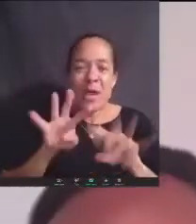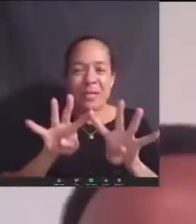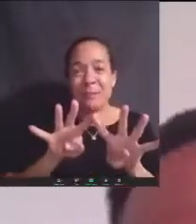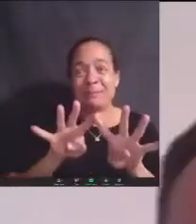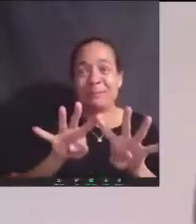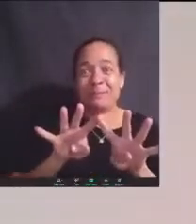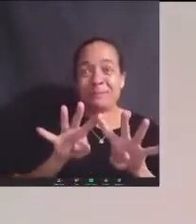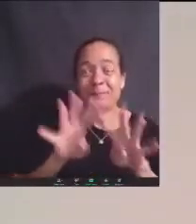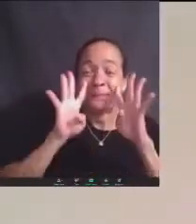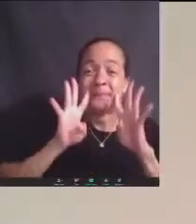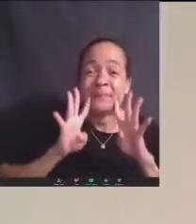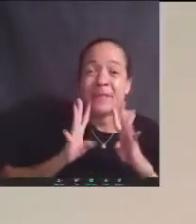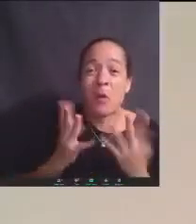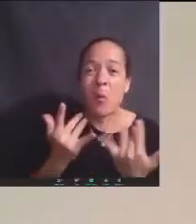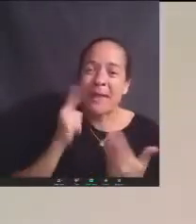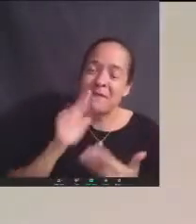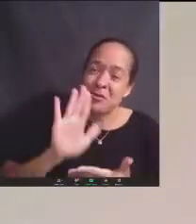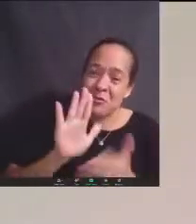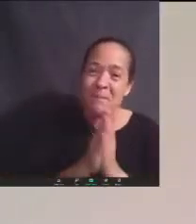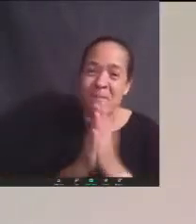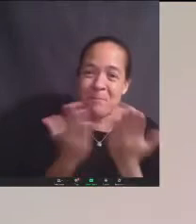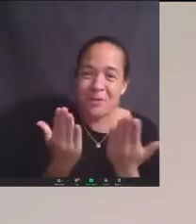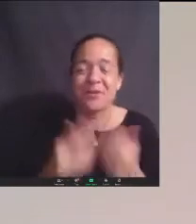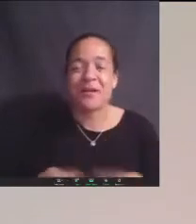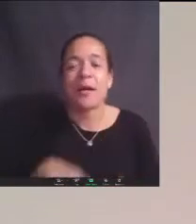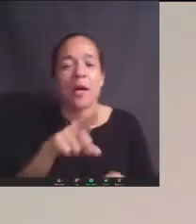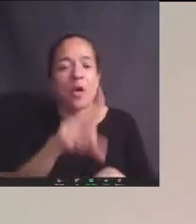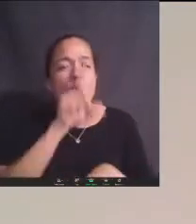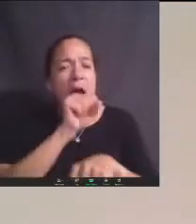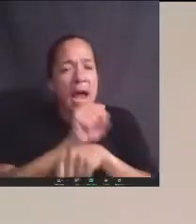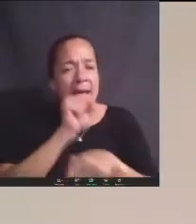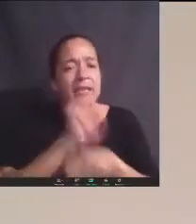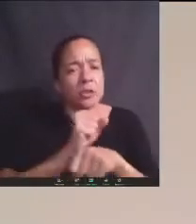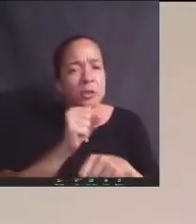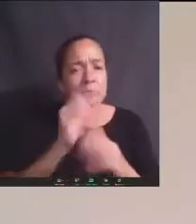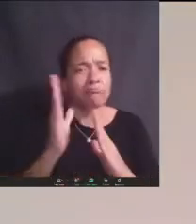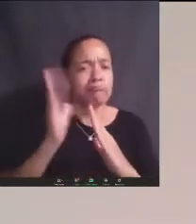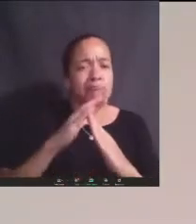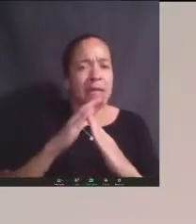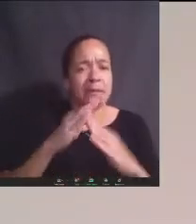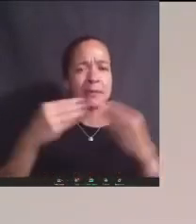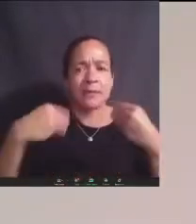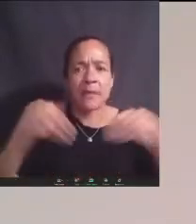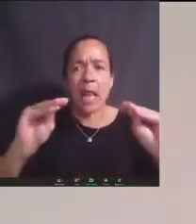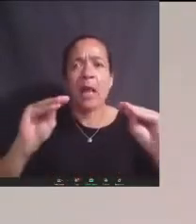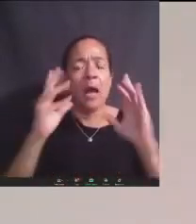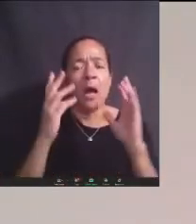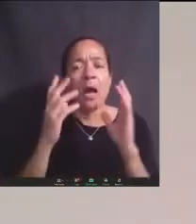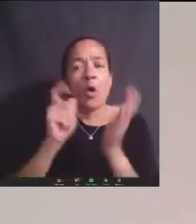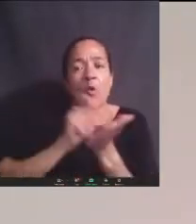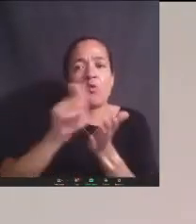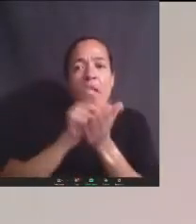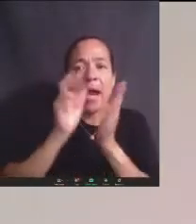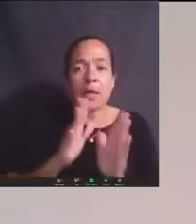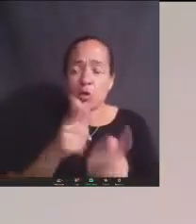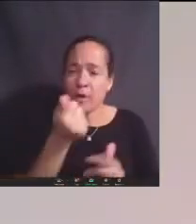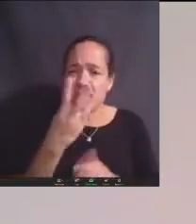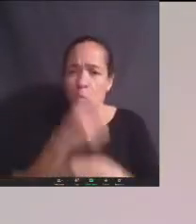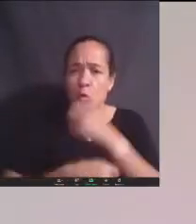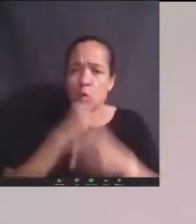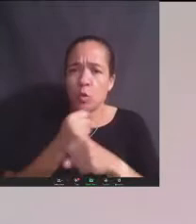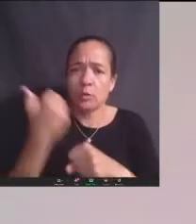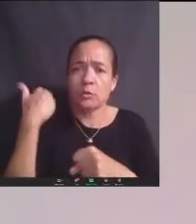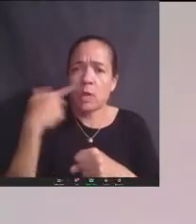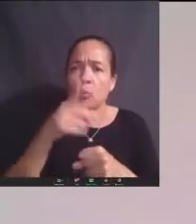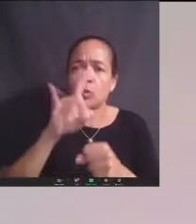out. So you're a best-selling writer, and just a few years ago, you did work on a book. Yeah. Reach 40,